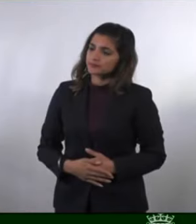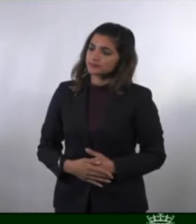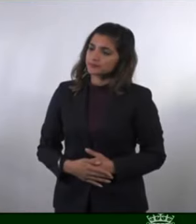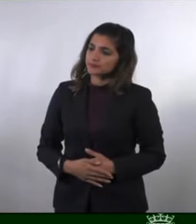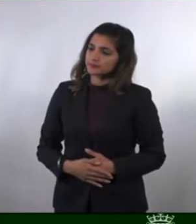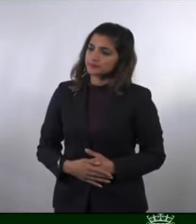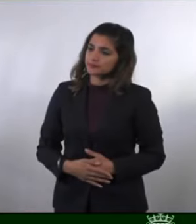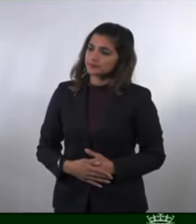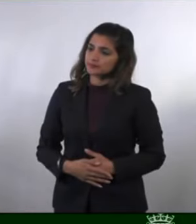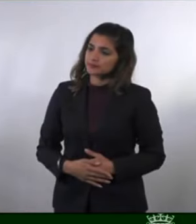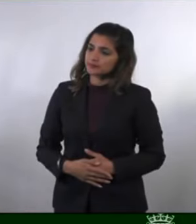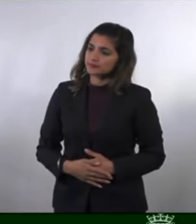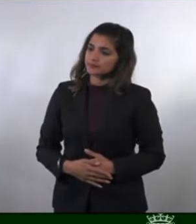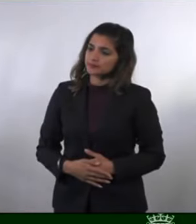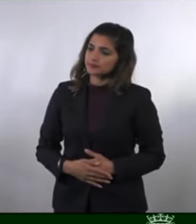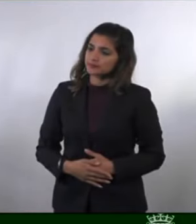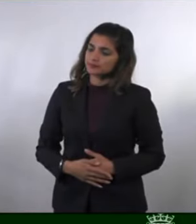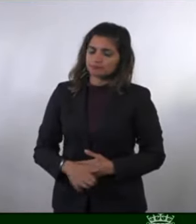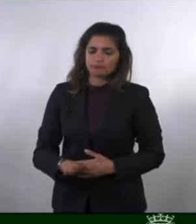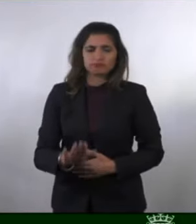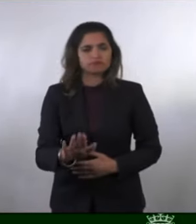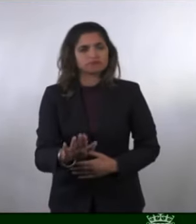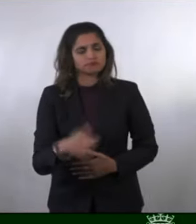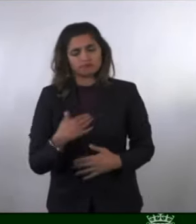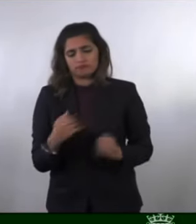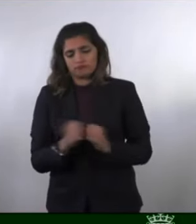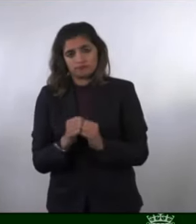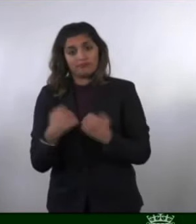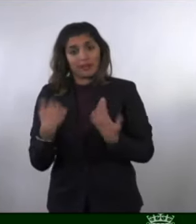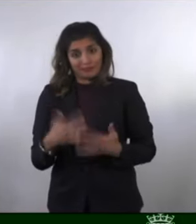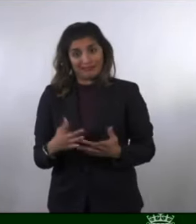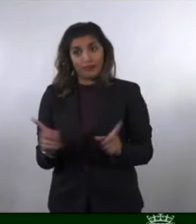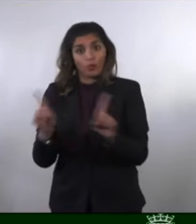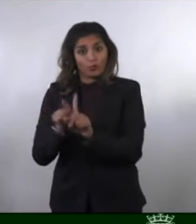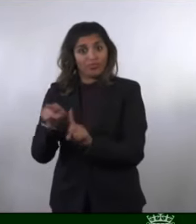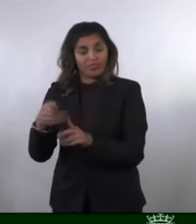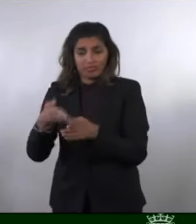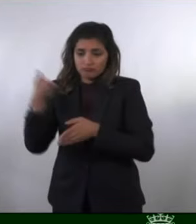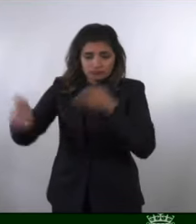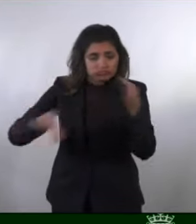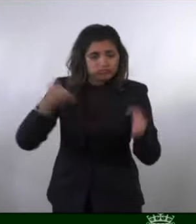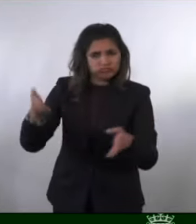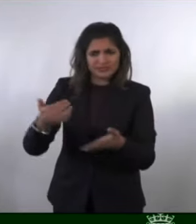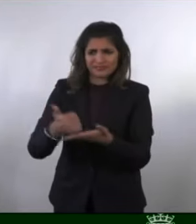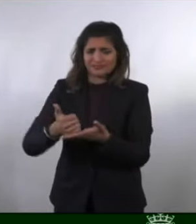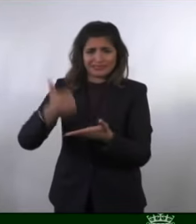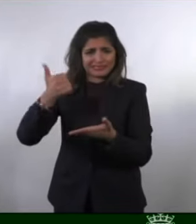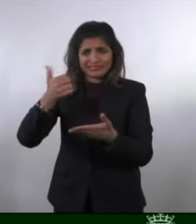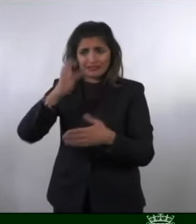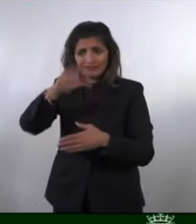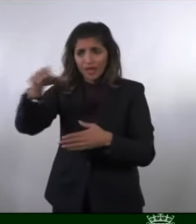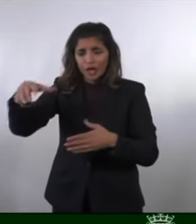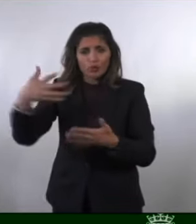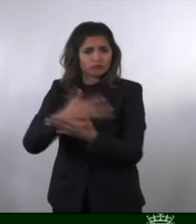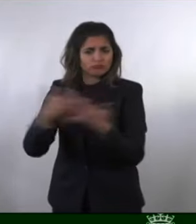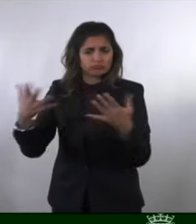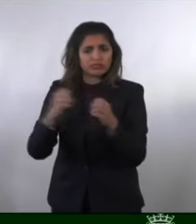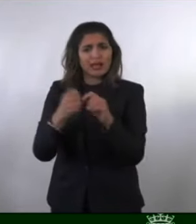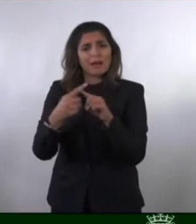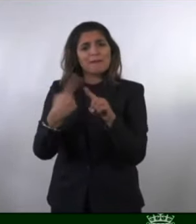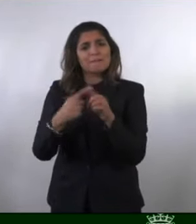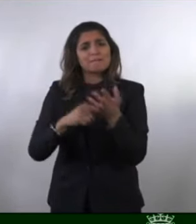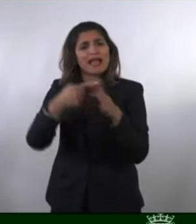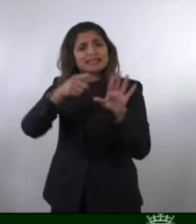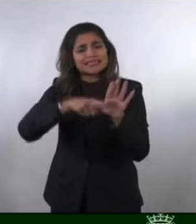with my honourable friend to many a fantastic hospitality venue in Bexley, and I seem to remember